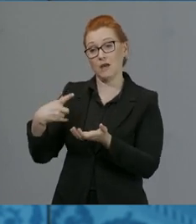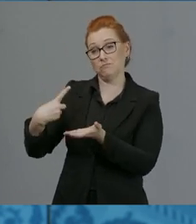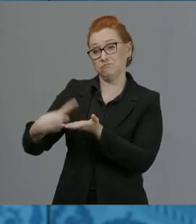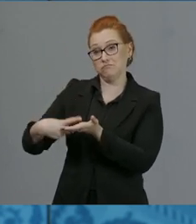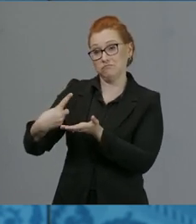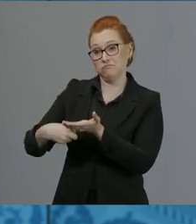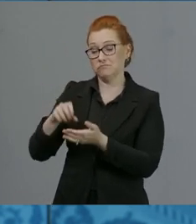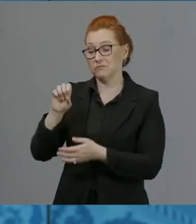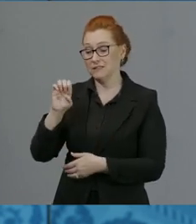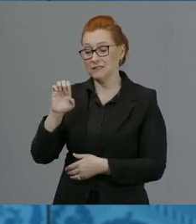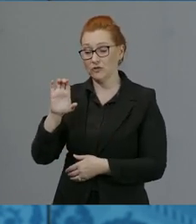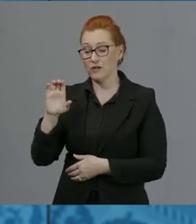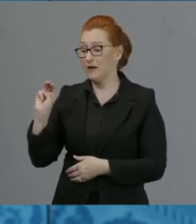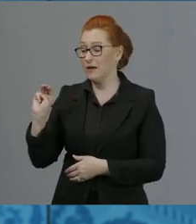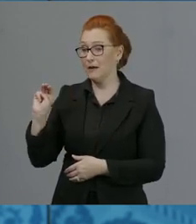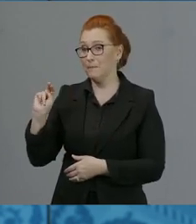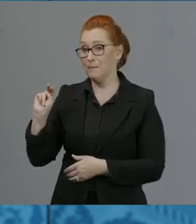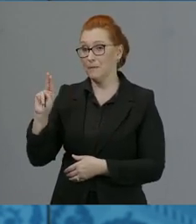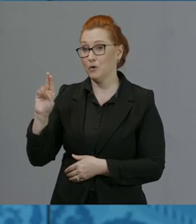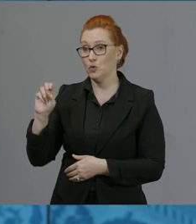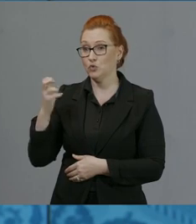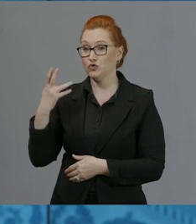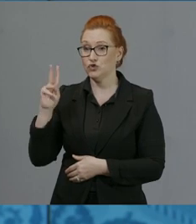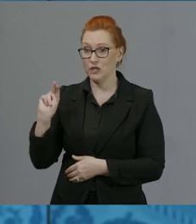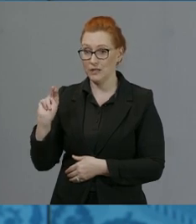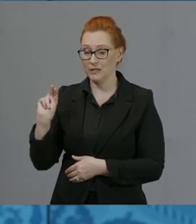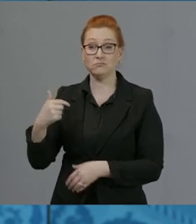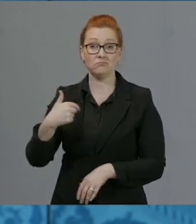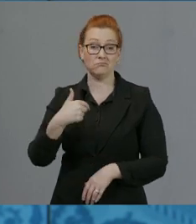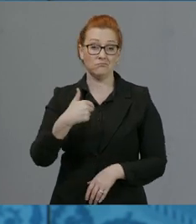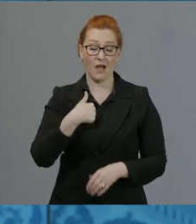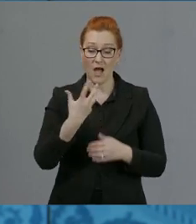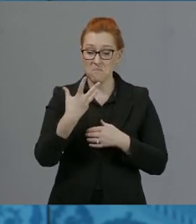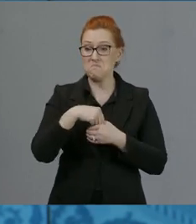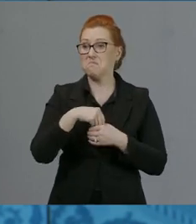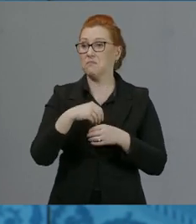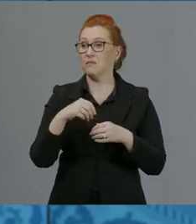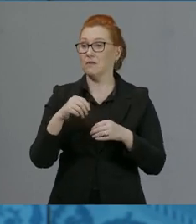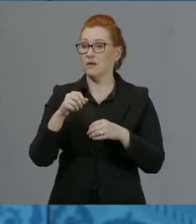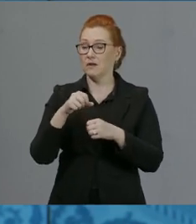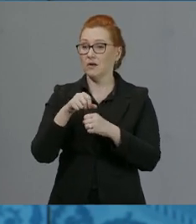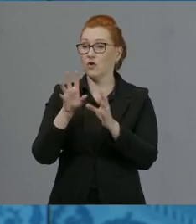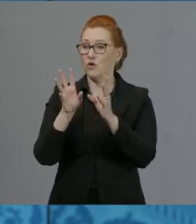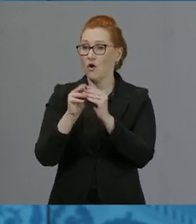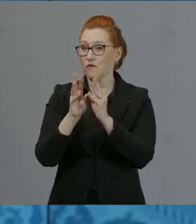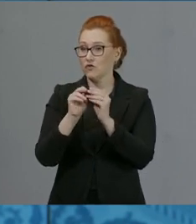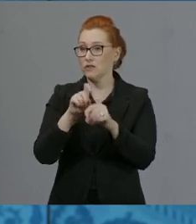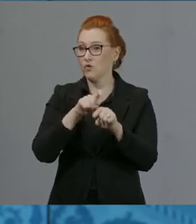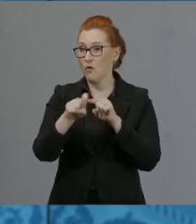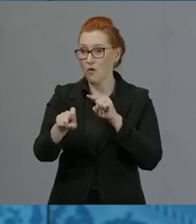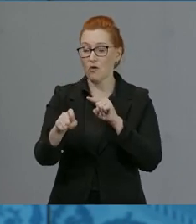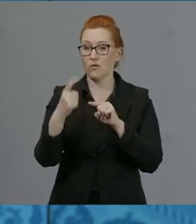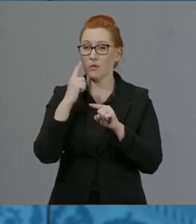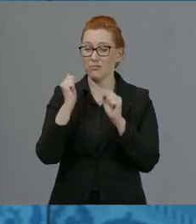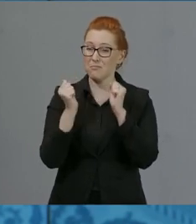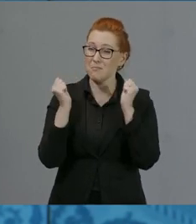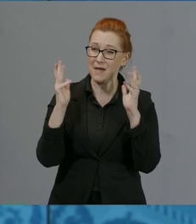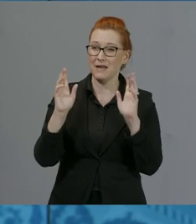a conference call of governors from around the country twice a week. I would like to see flexibility on dollars that